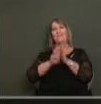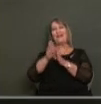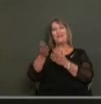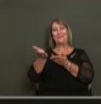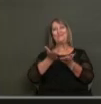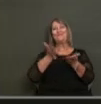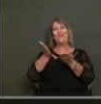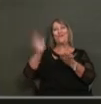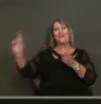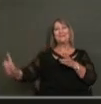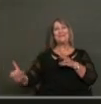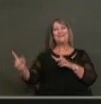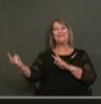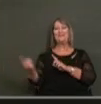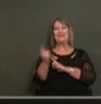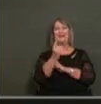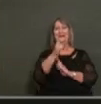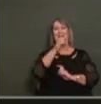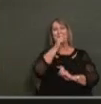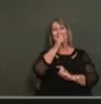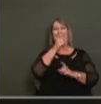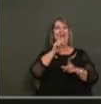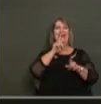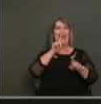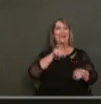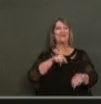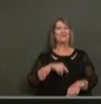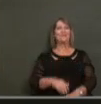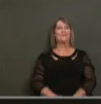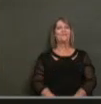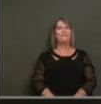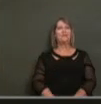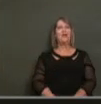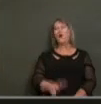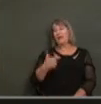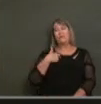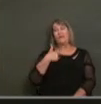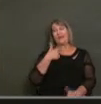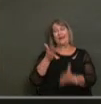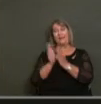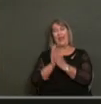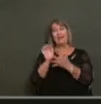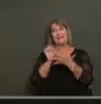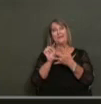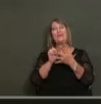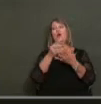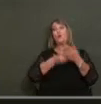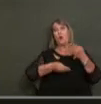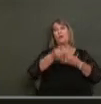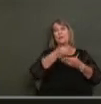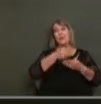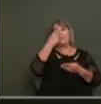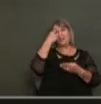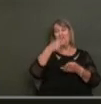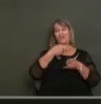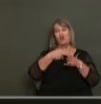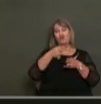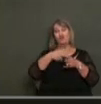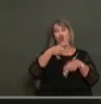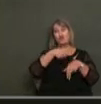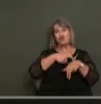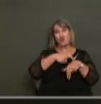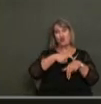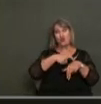up to answer that call, Bianca. Well, I guess I give you all your questions then, Mike. What's in the budget for short-term